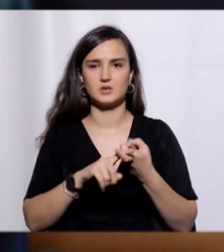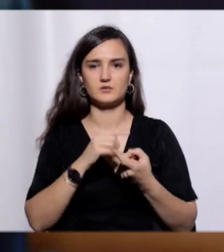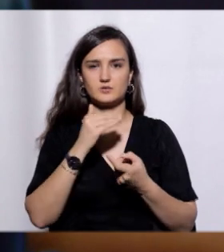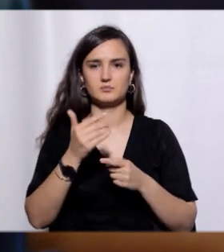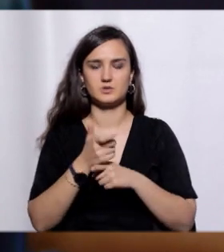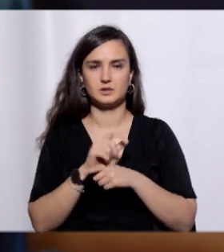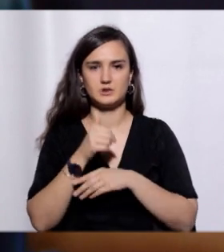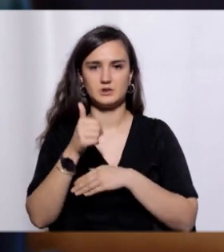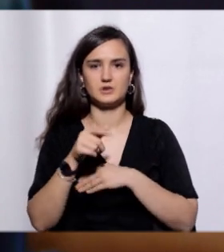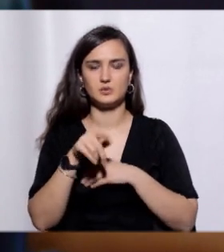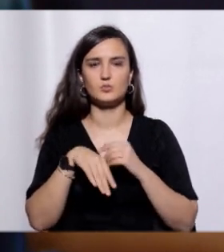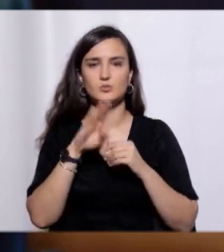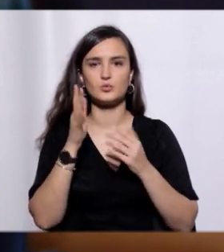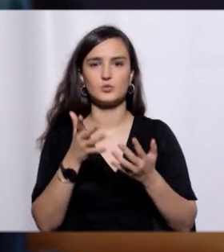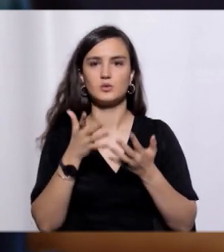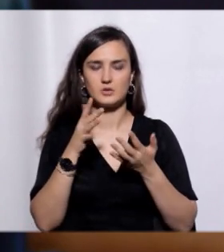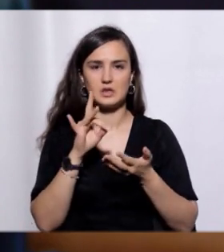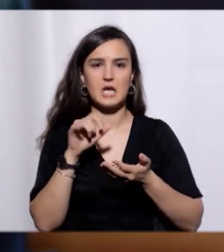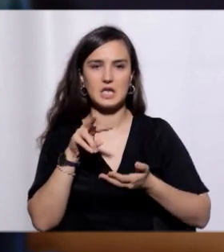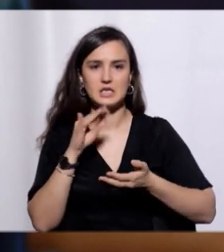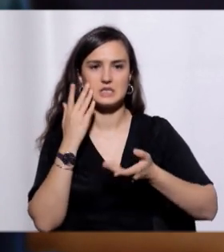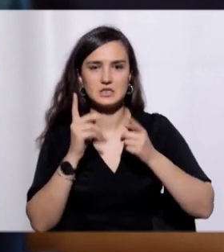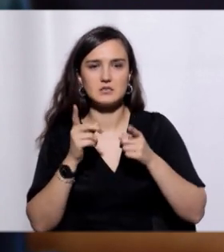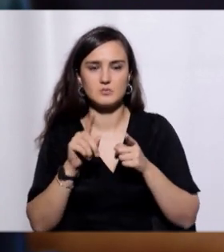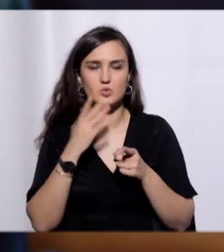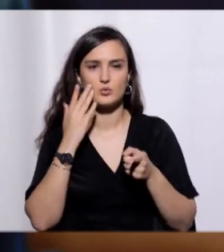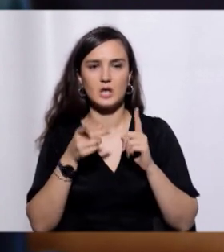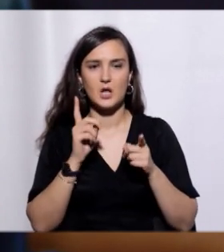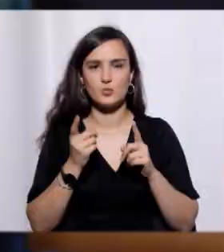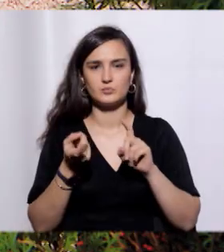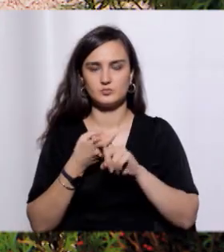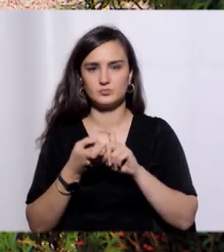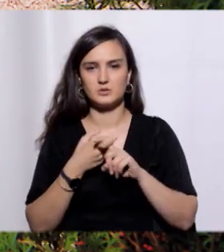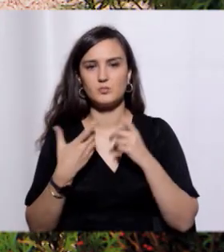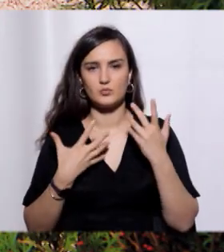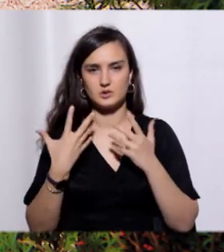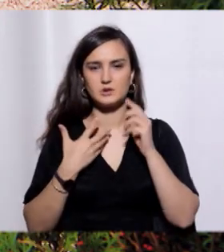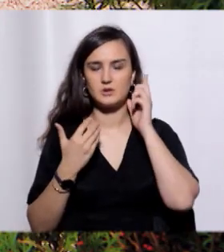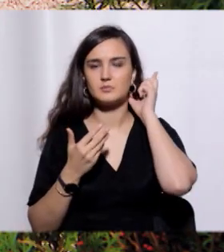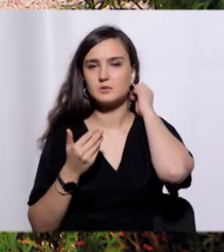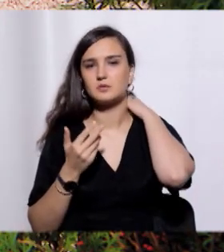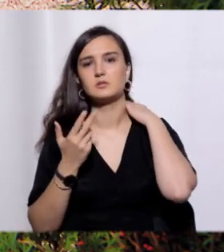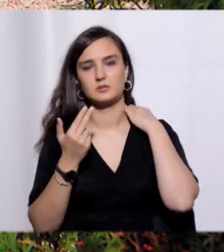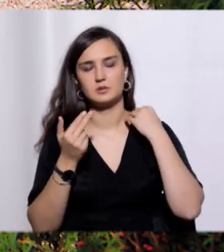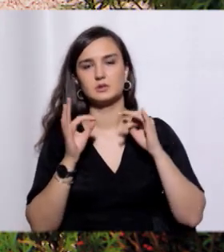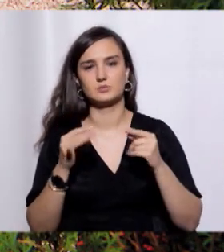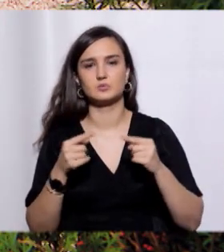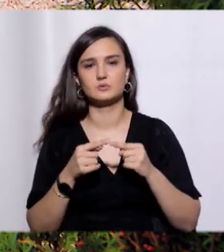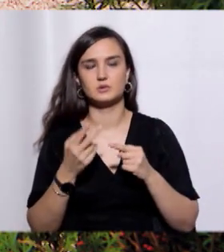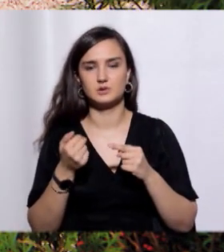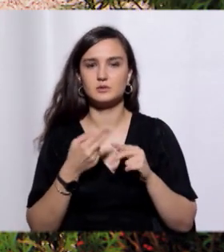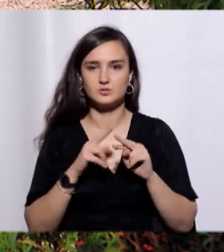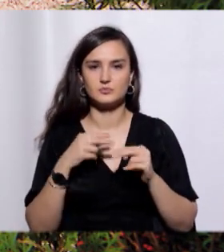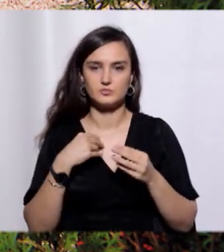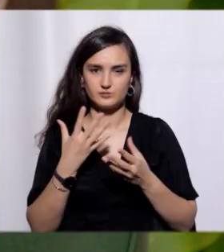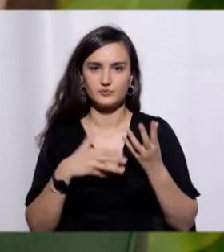agree. I think there's more realism when you have a story that's based on real things and real emotions as well. Yes, definitely. That's what